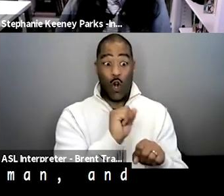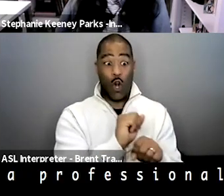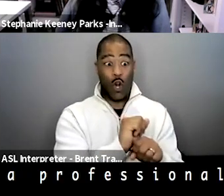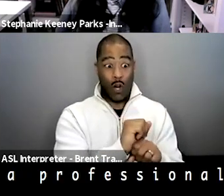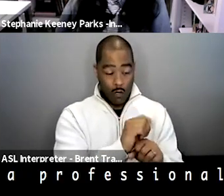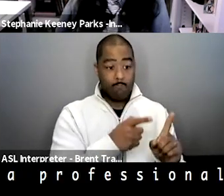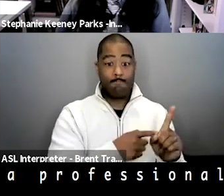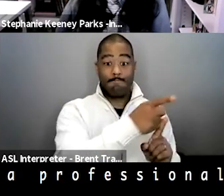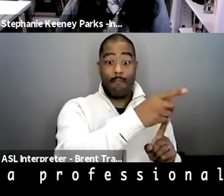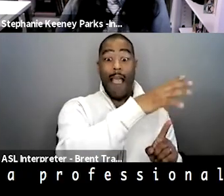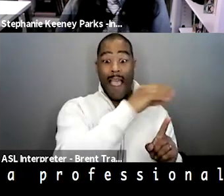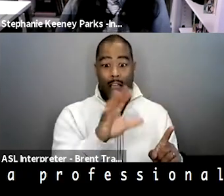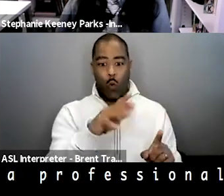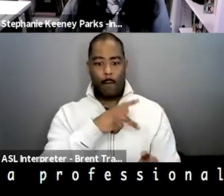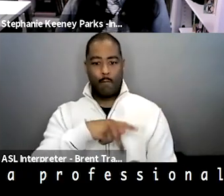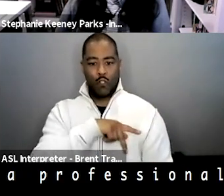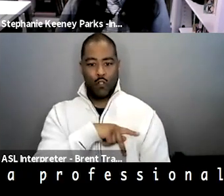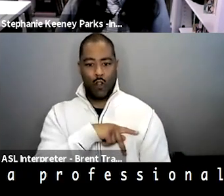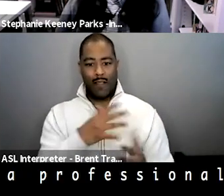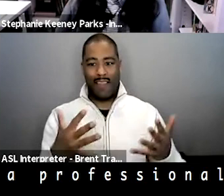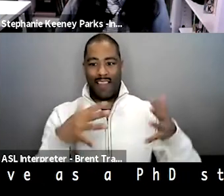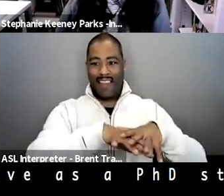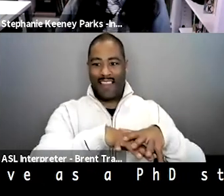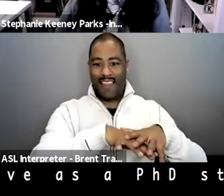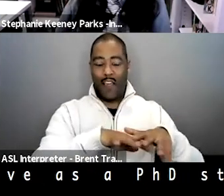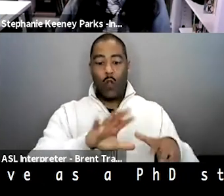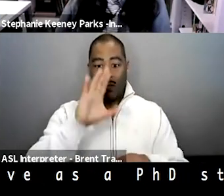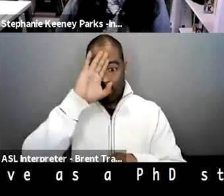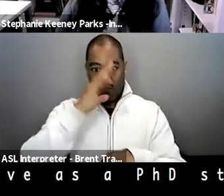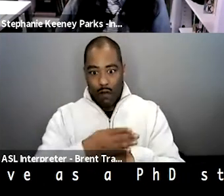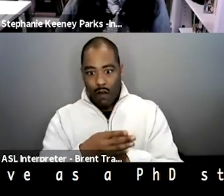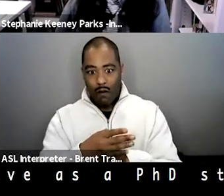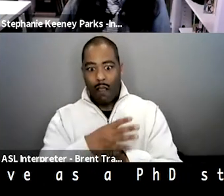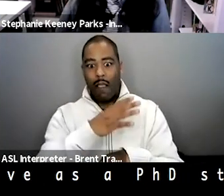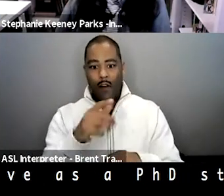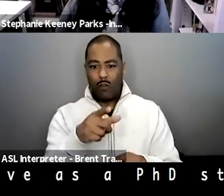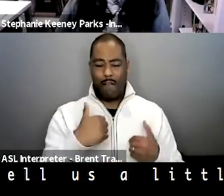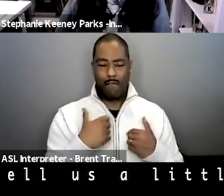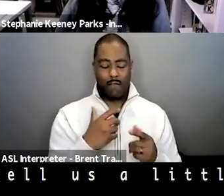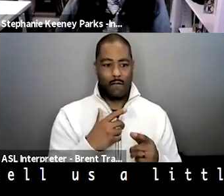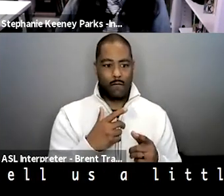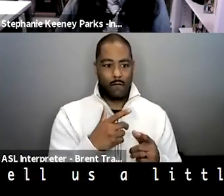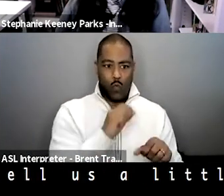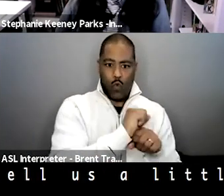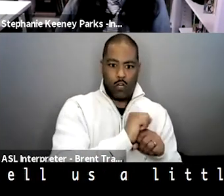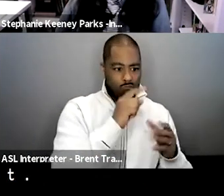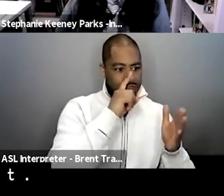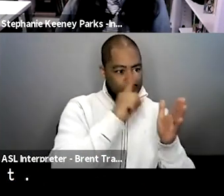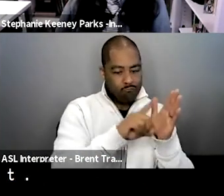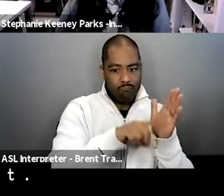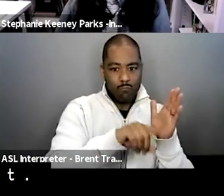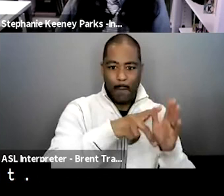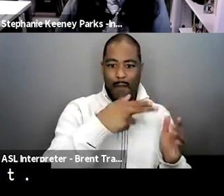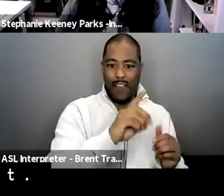autistic man, and you have a professional perspective on this as a PhD student.